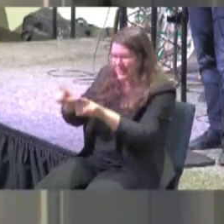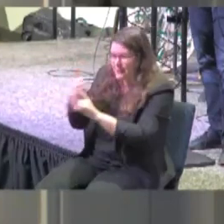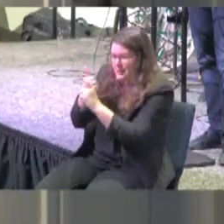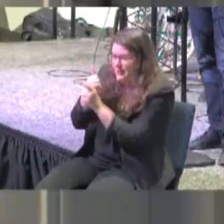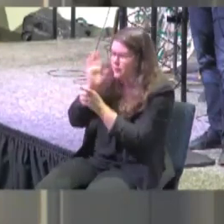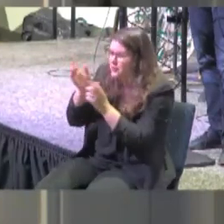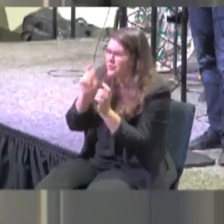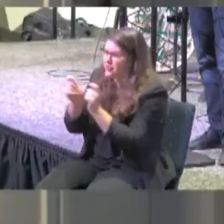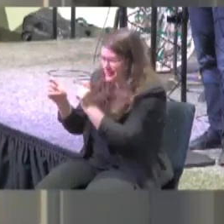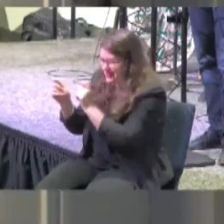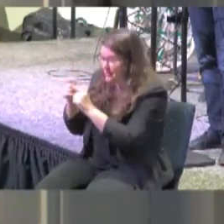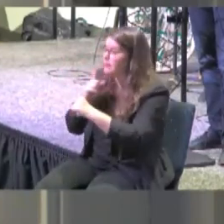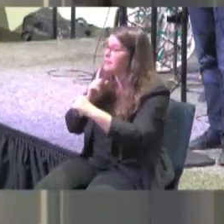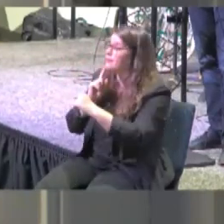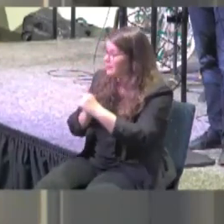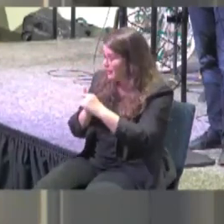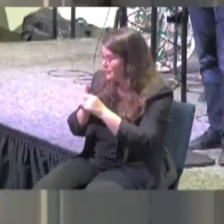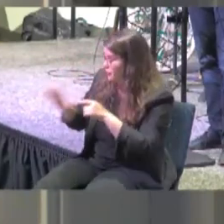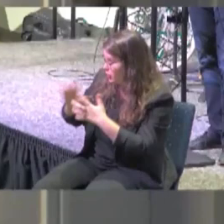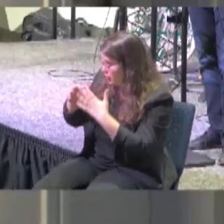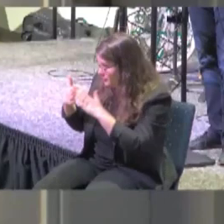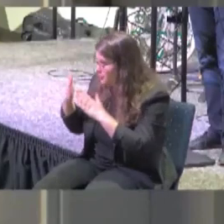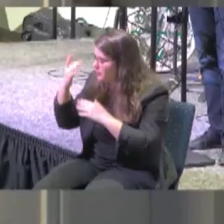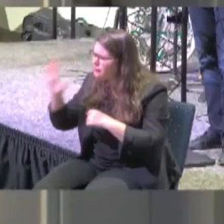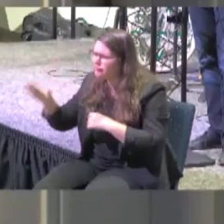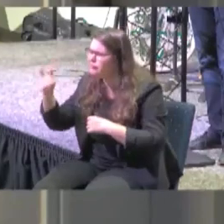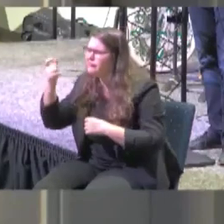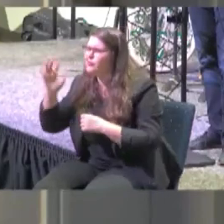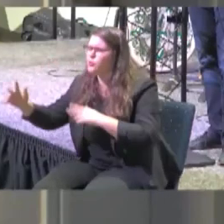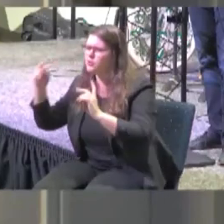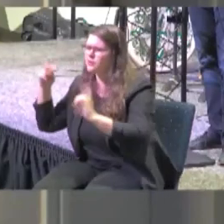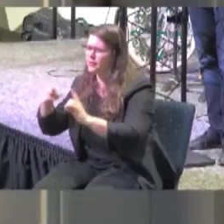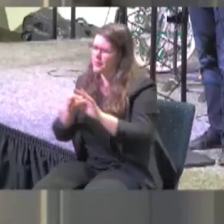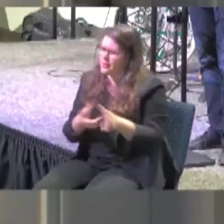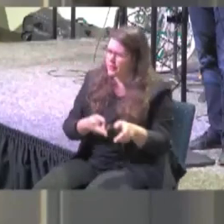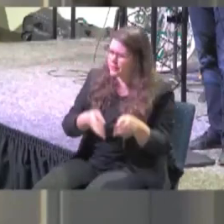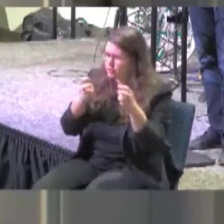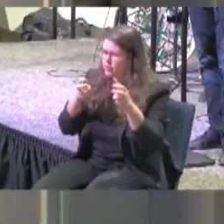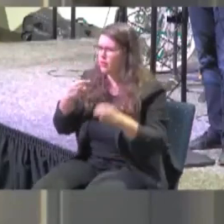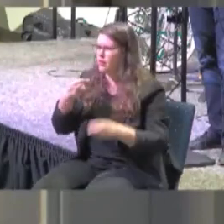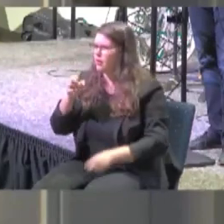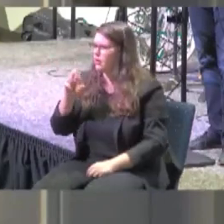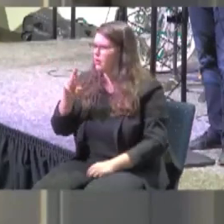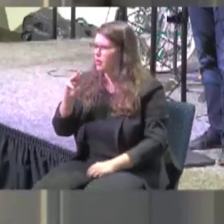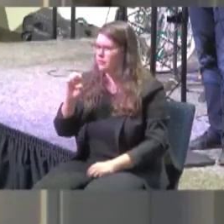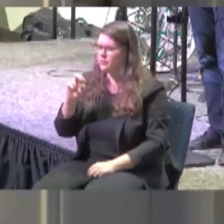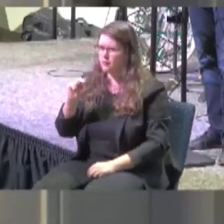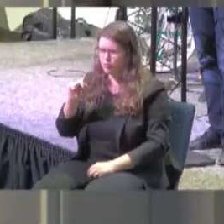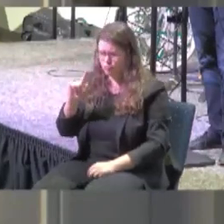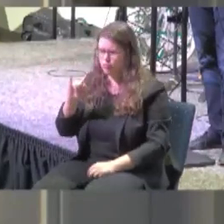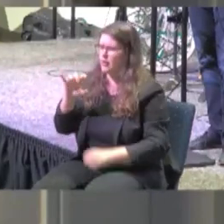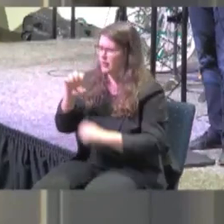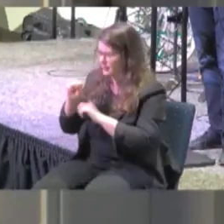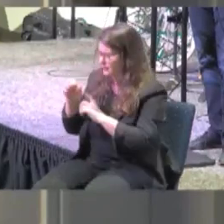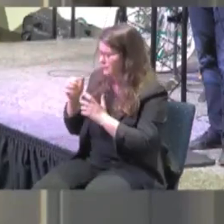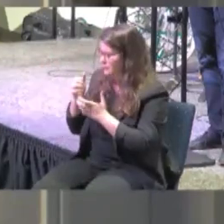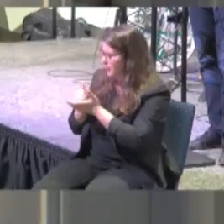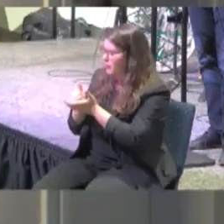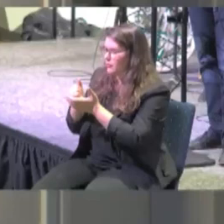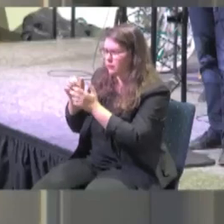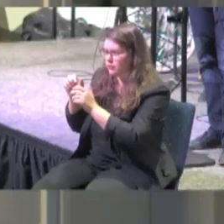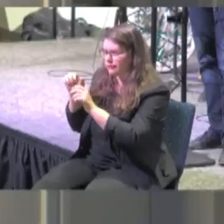of exegesis and hermeneutics, as the church develops, increasing that awareness that there's